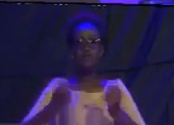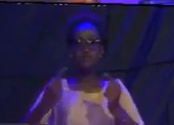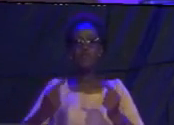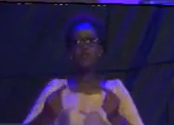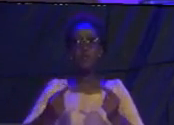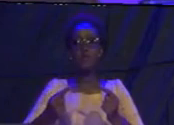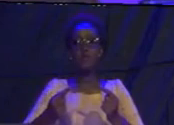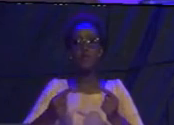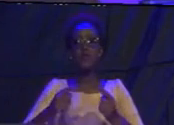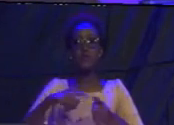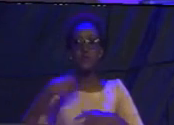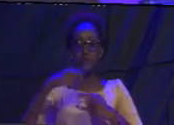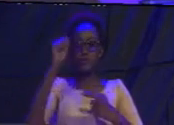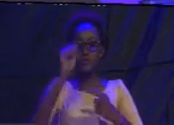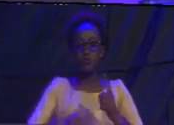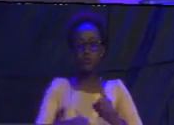them,